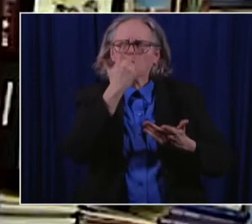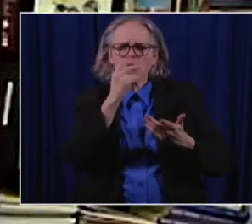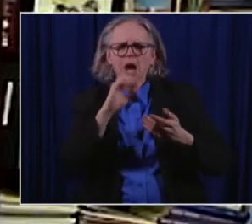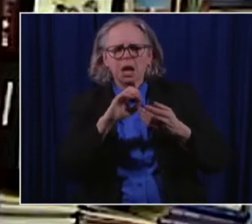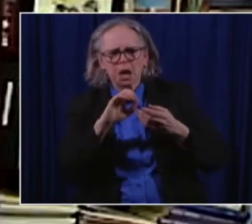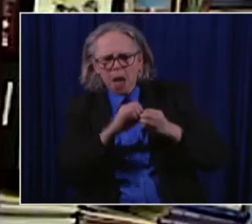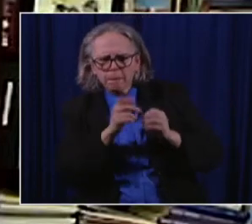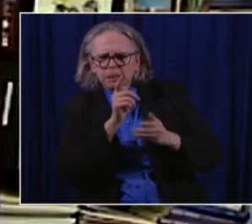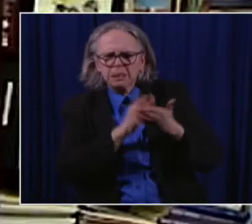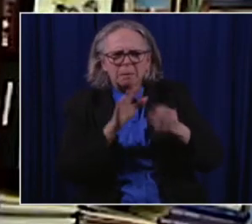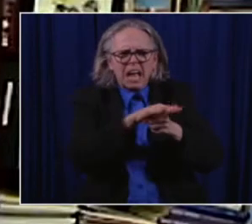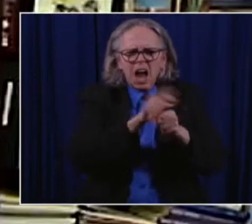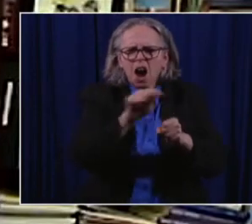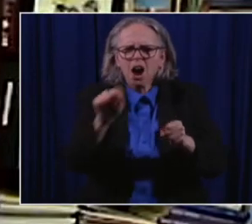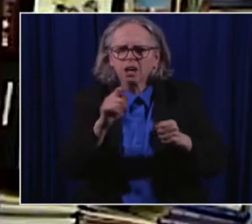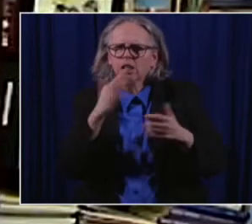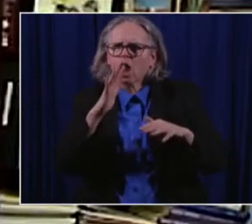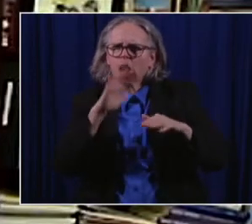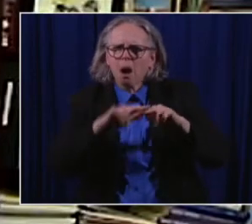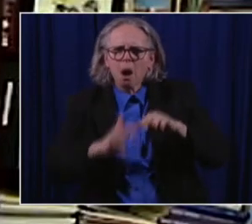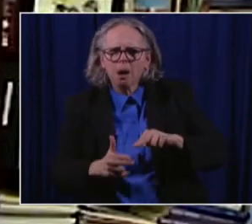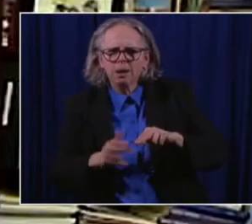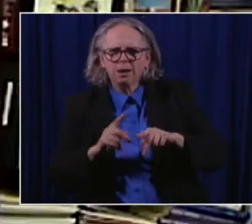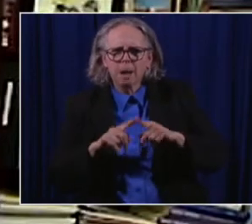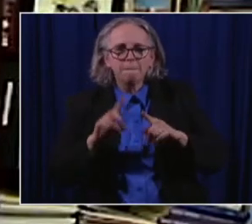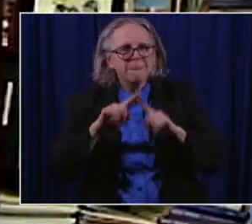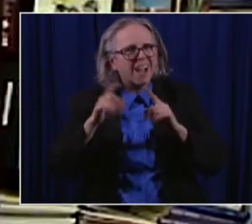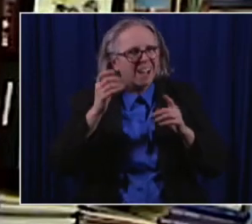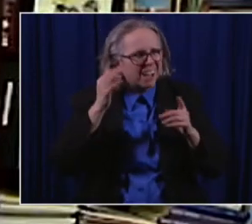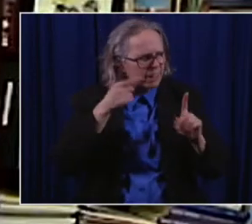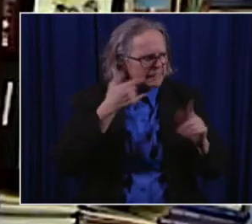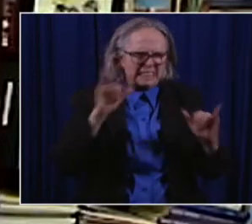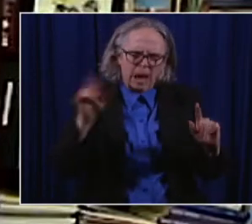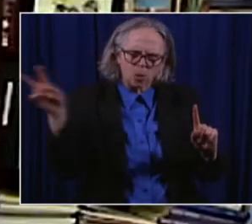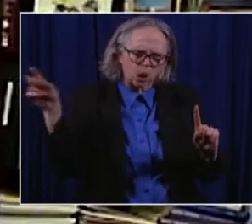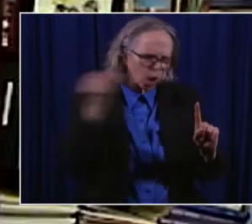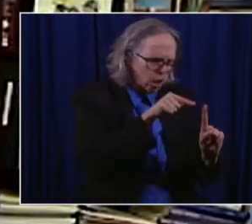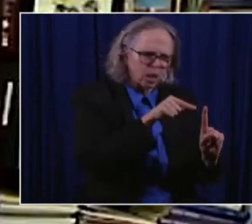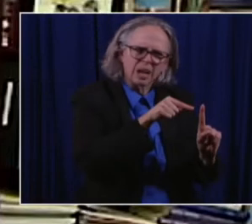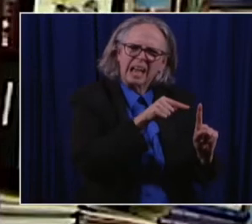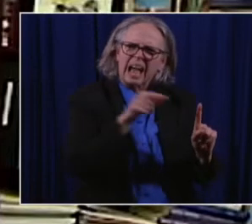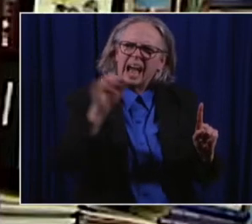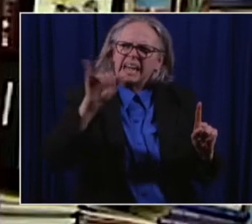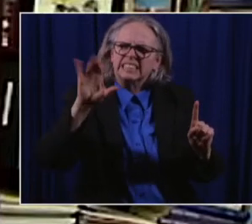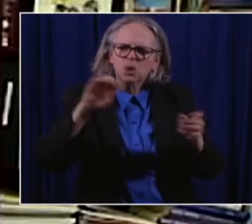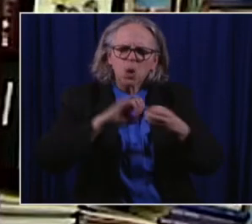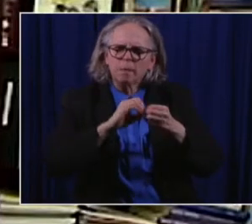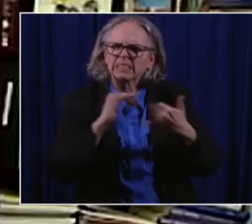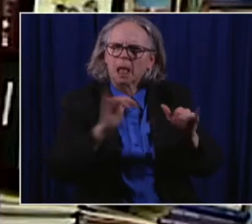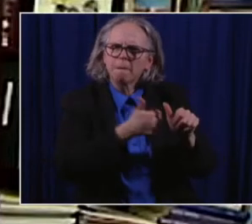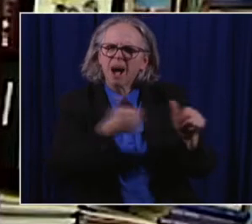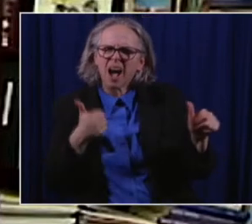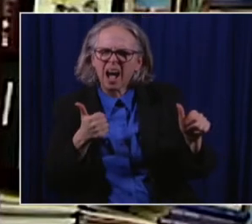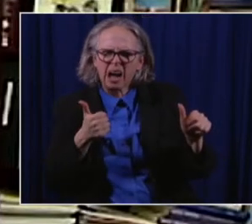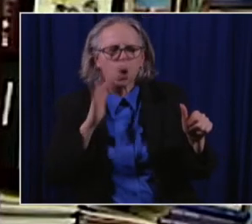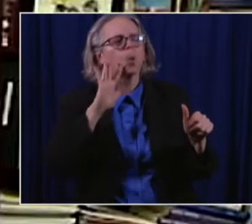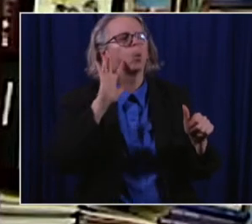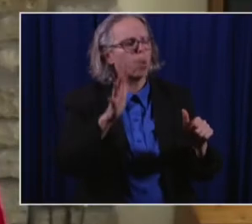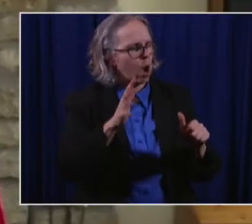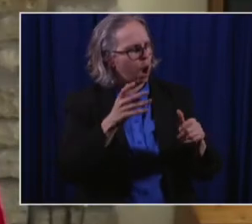ICU capacity and ICU utilization has flagged this week, and that's a huge concern to all of us.